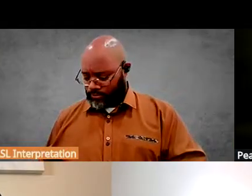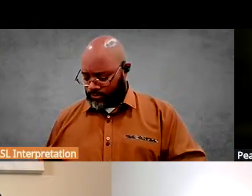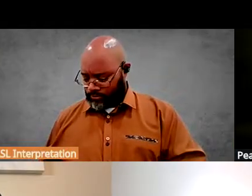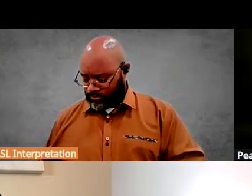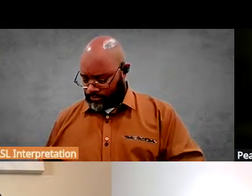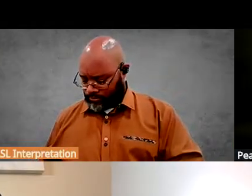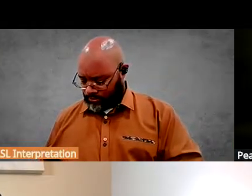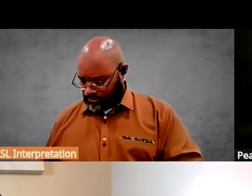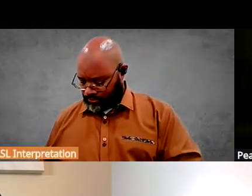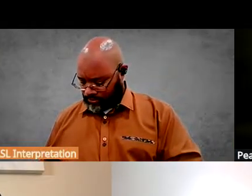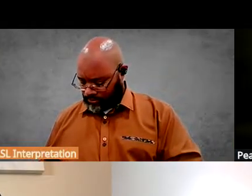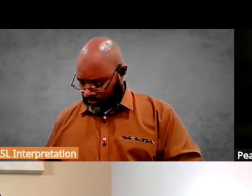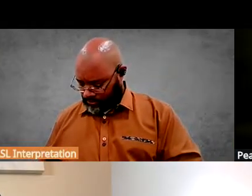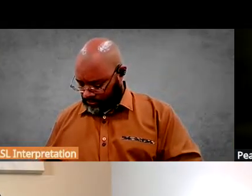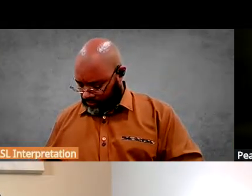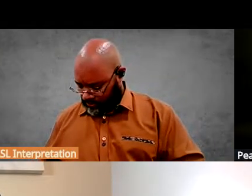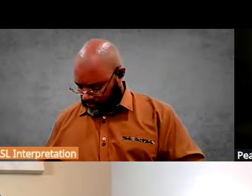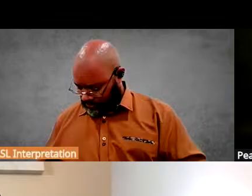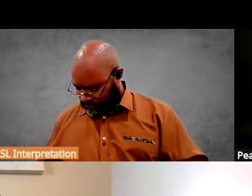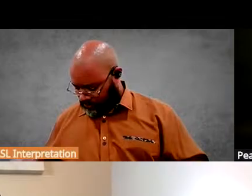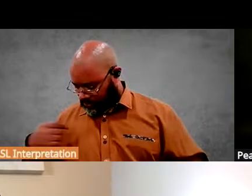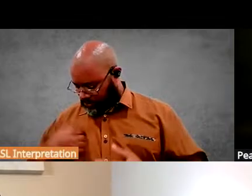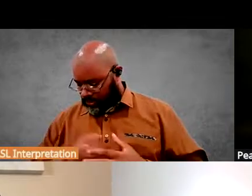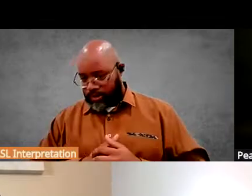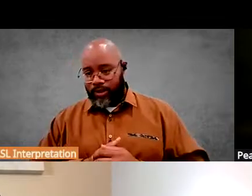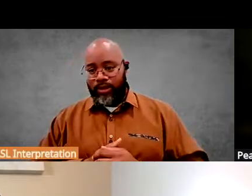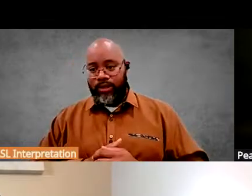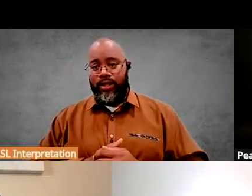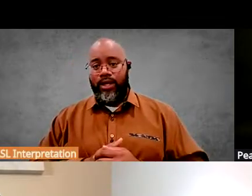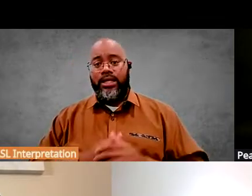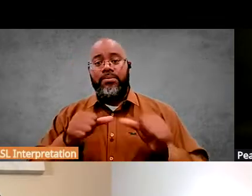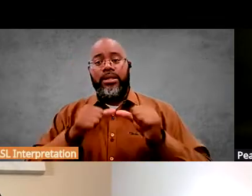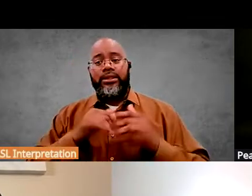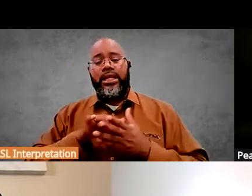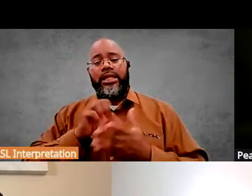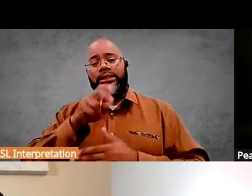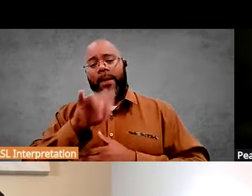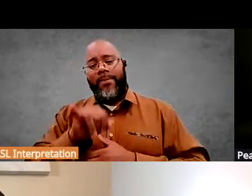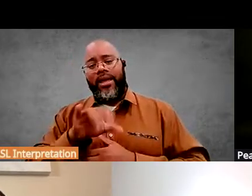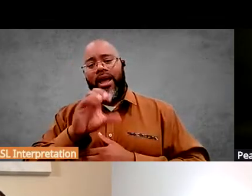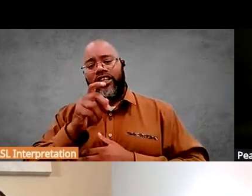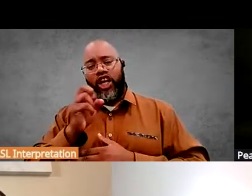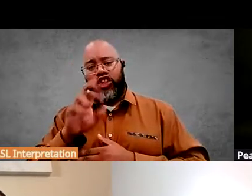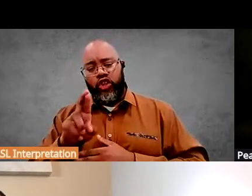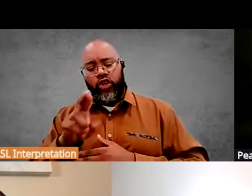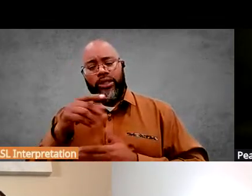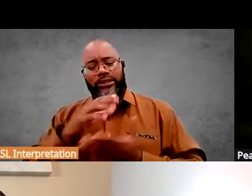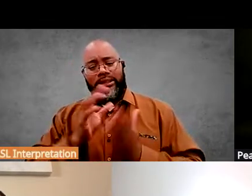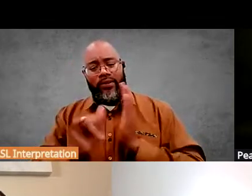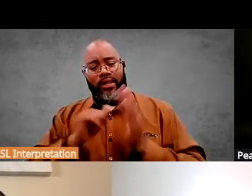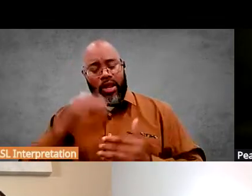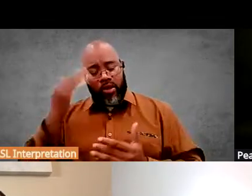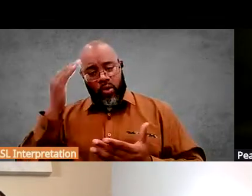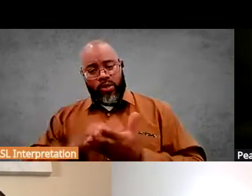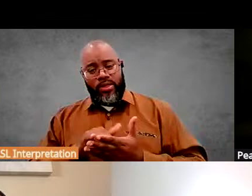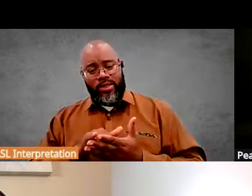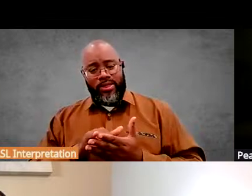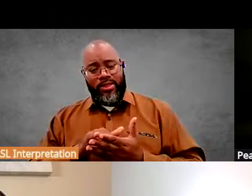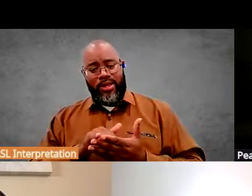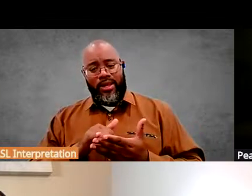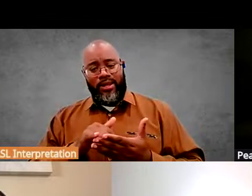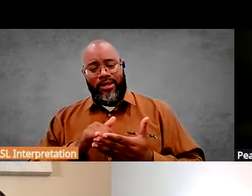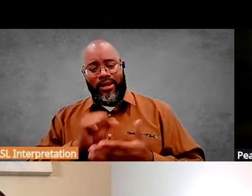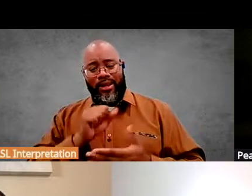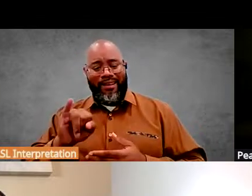I feel like for me this is very difficult because like I'm now in like the space of semiconductors. So the skills that I know that, AI is not taking anytime